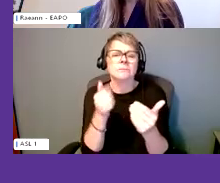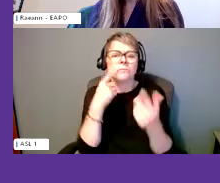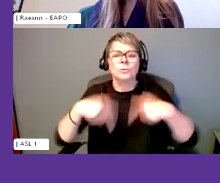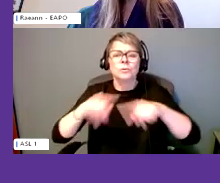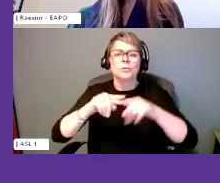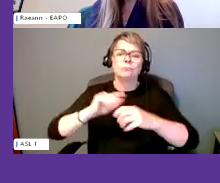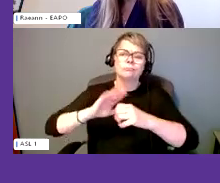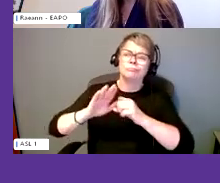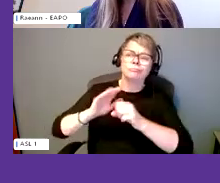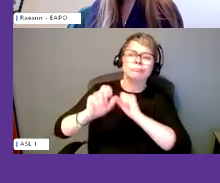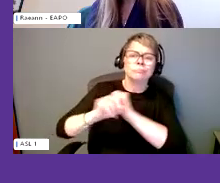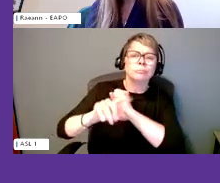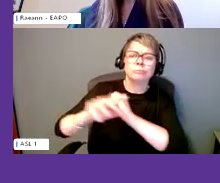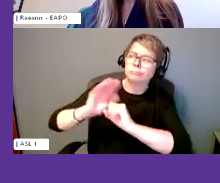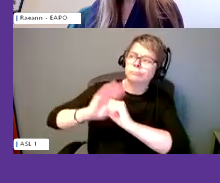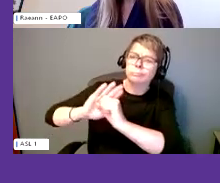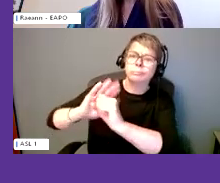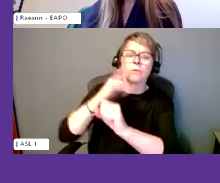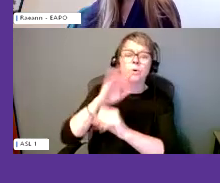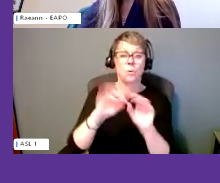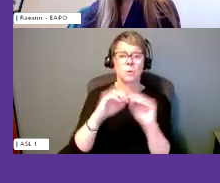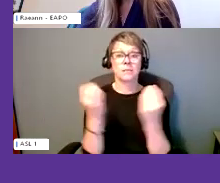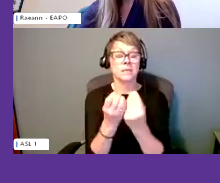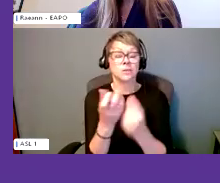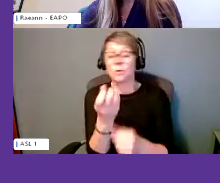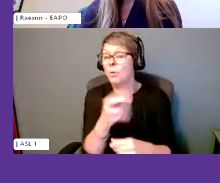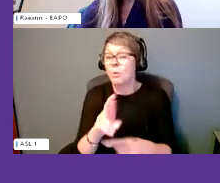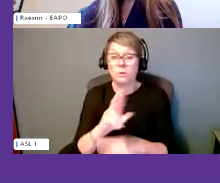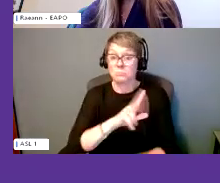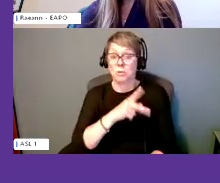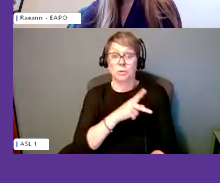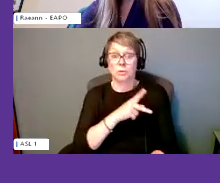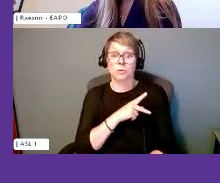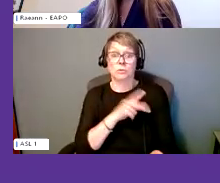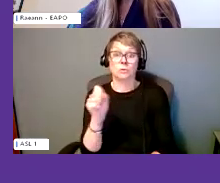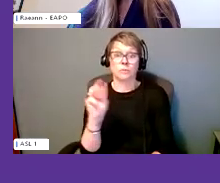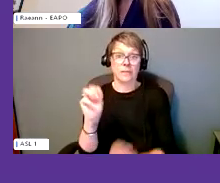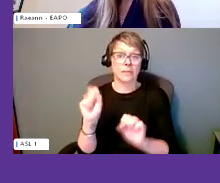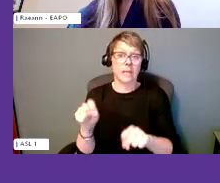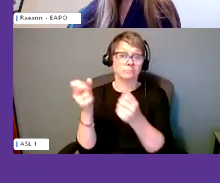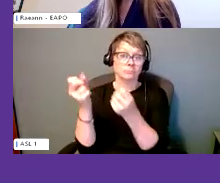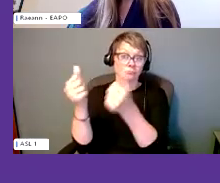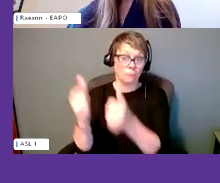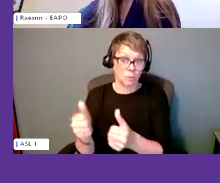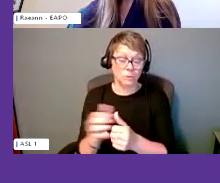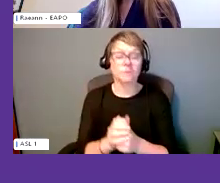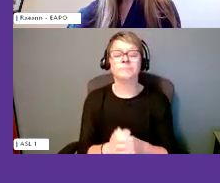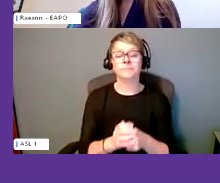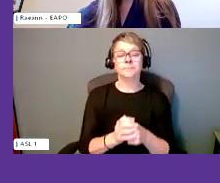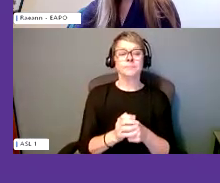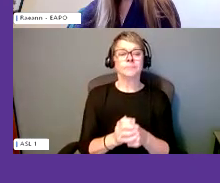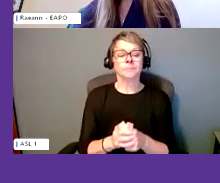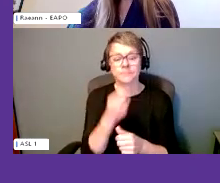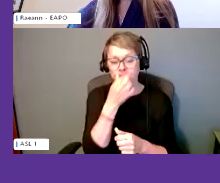with your organization or just personally to get that messaging out. So please take advantage of looking at that